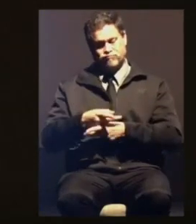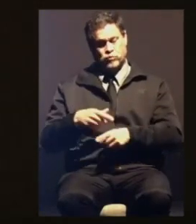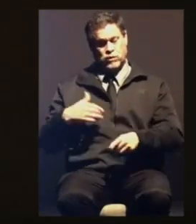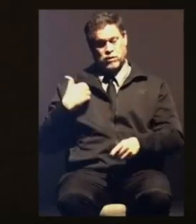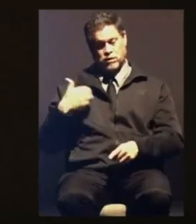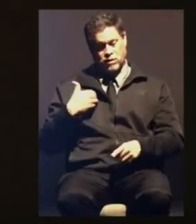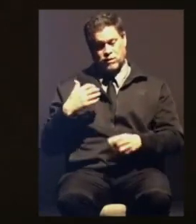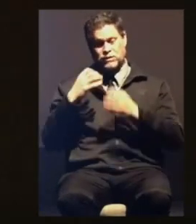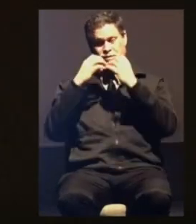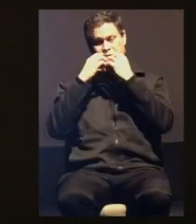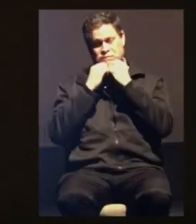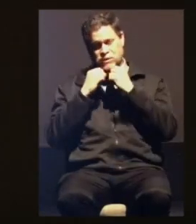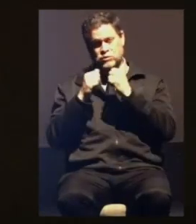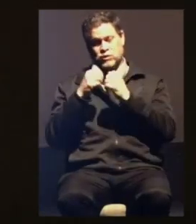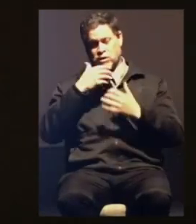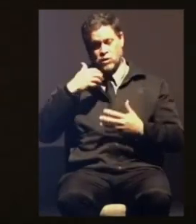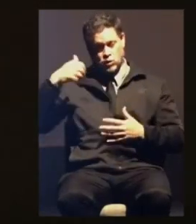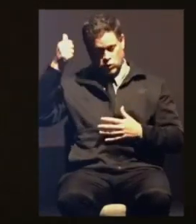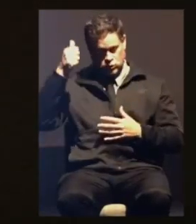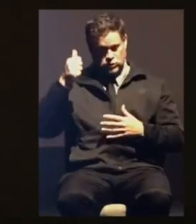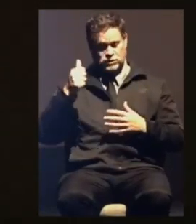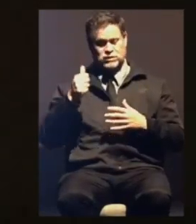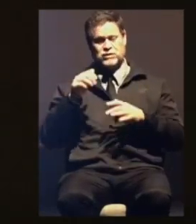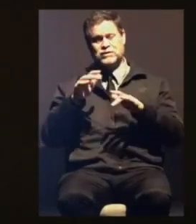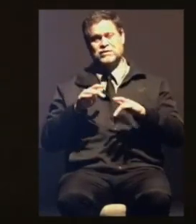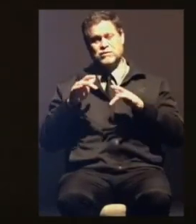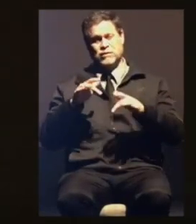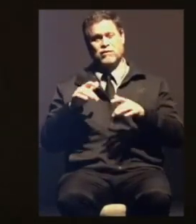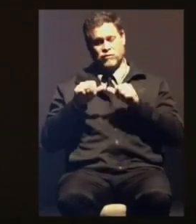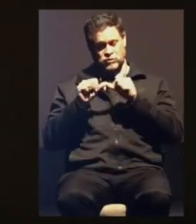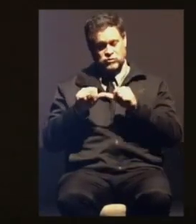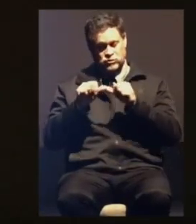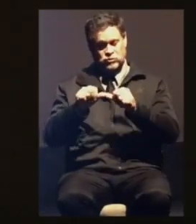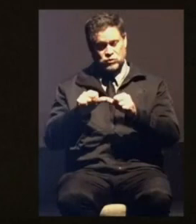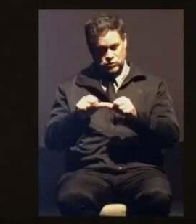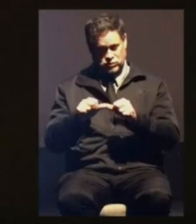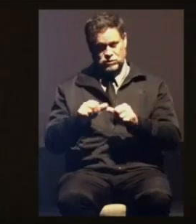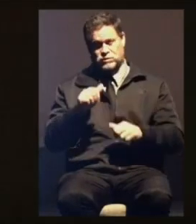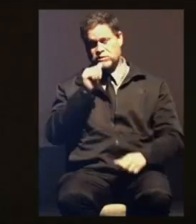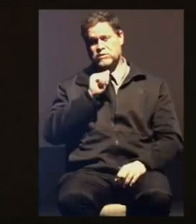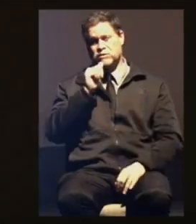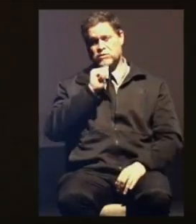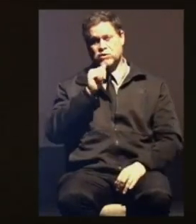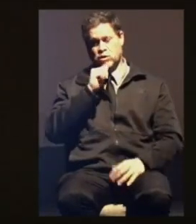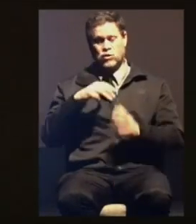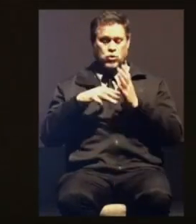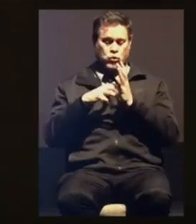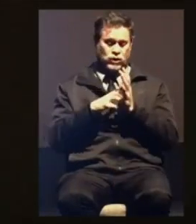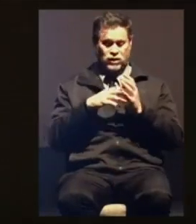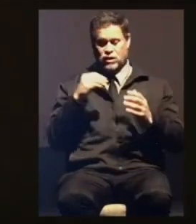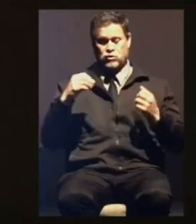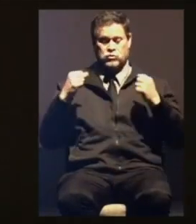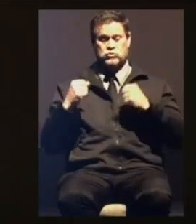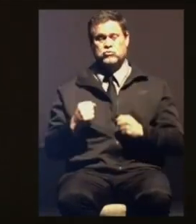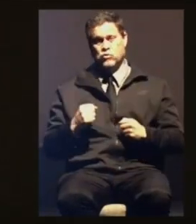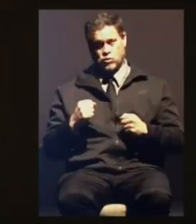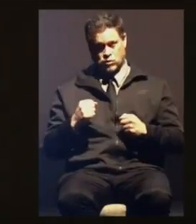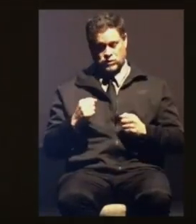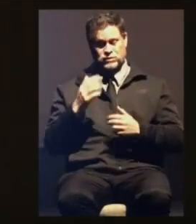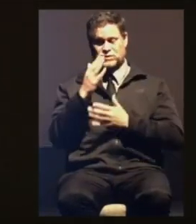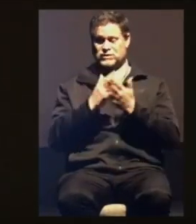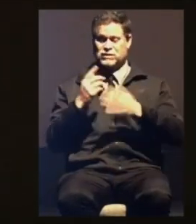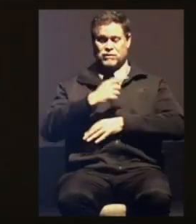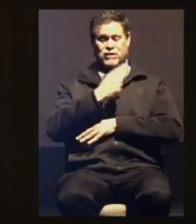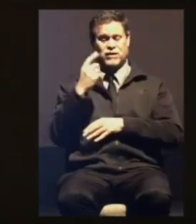compassionate with the aged, sympathetic with the striving, and tolerant of the weak and the strong. Because someday